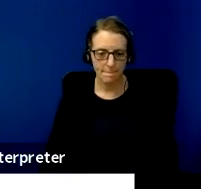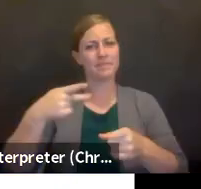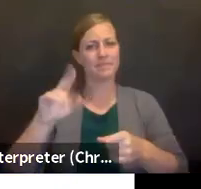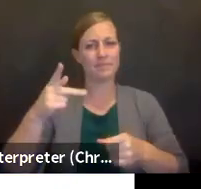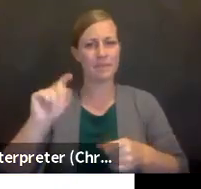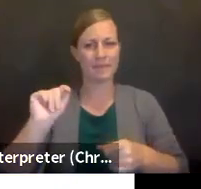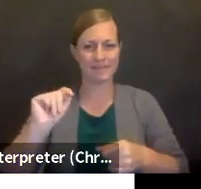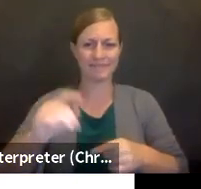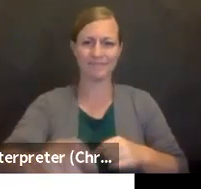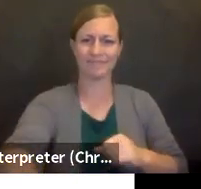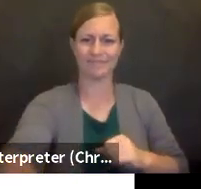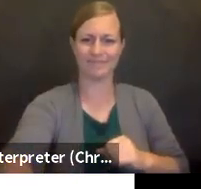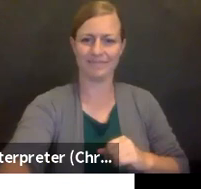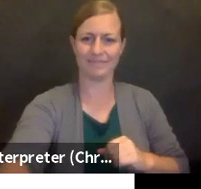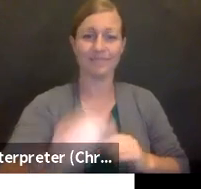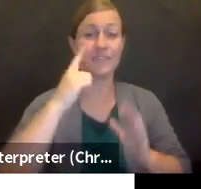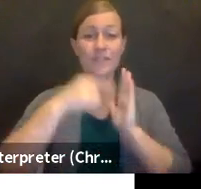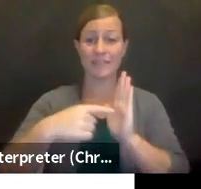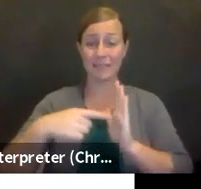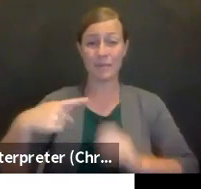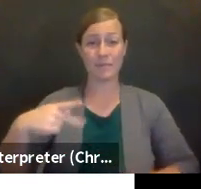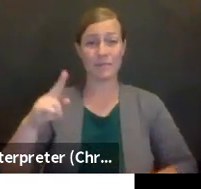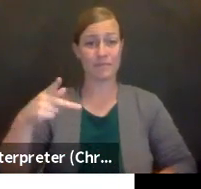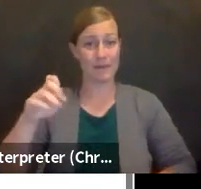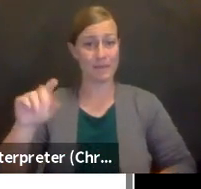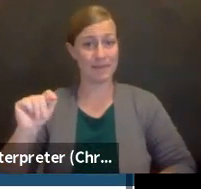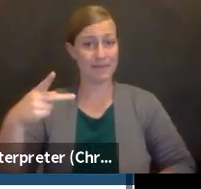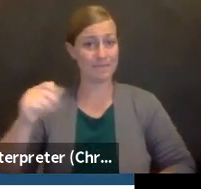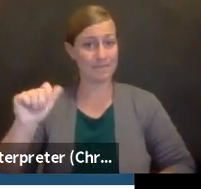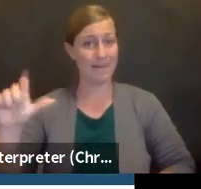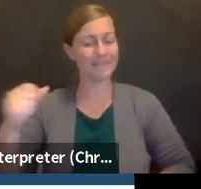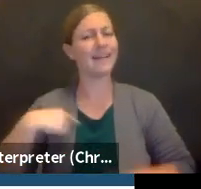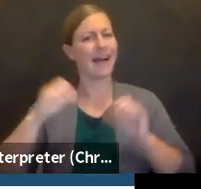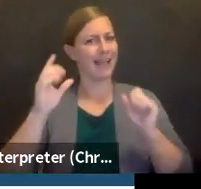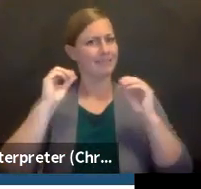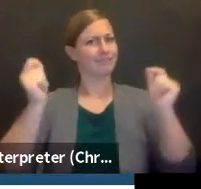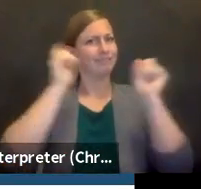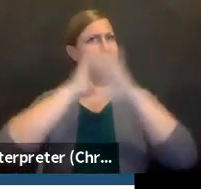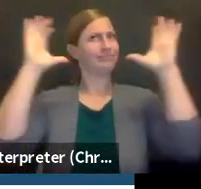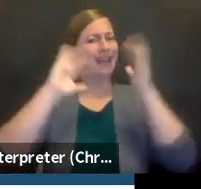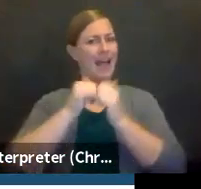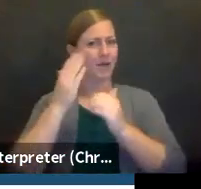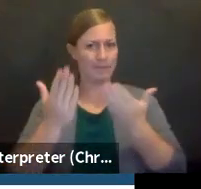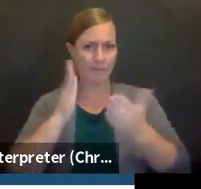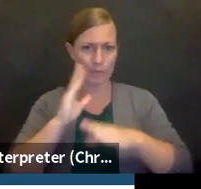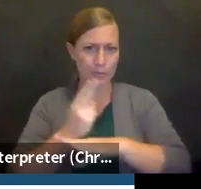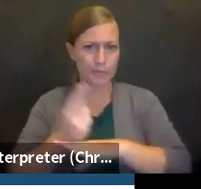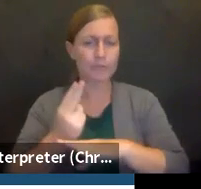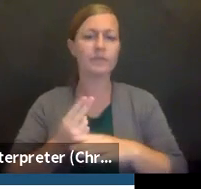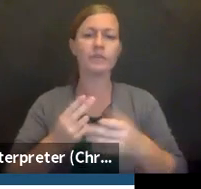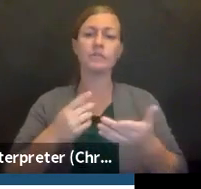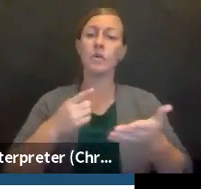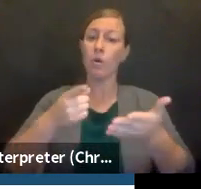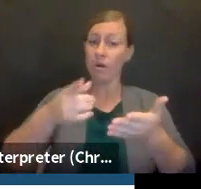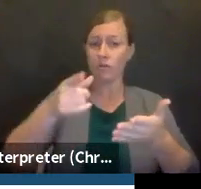wanted to highlight this list. You will have opportunity to look through this list and use it. This is not the session to